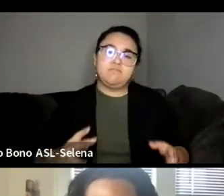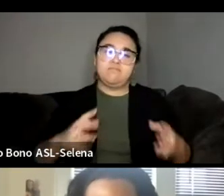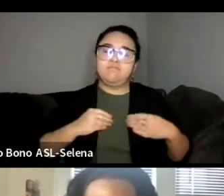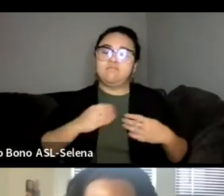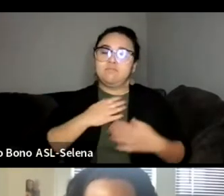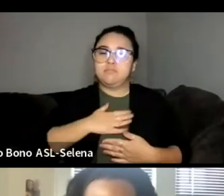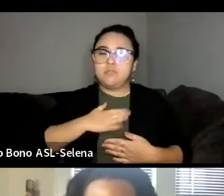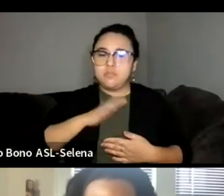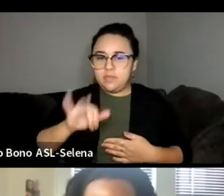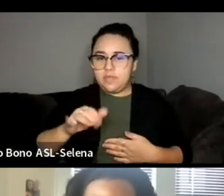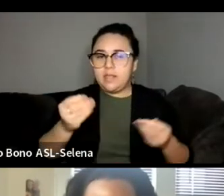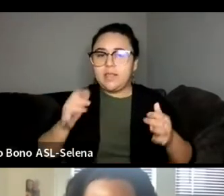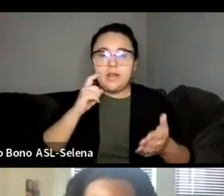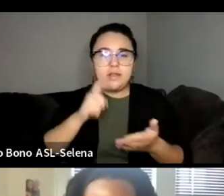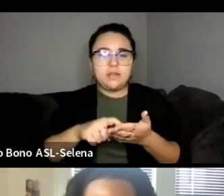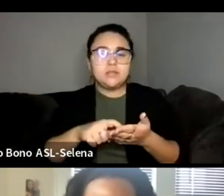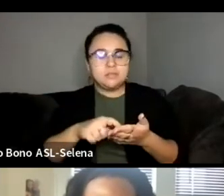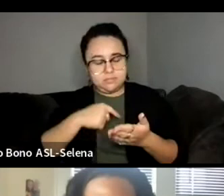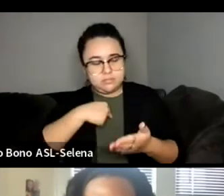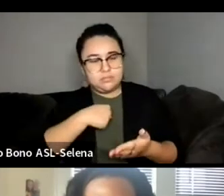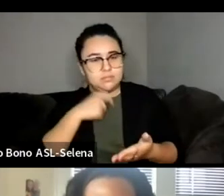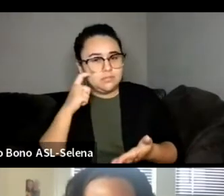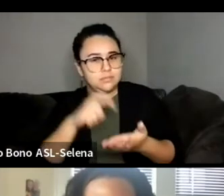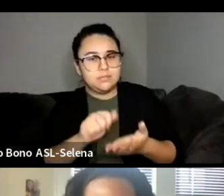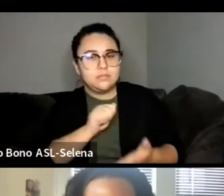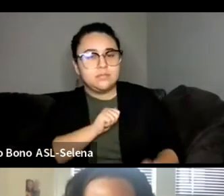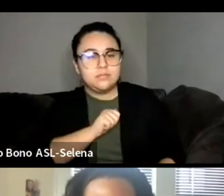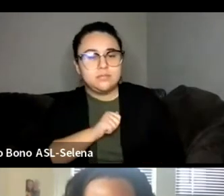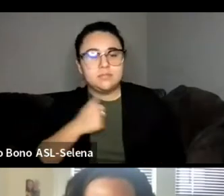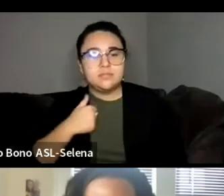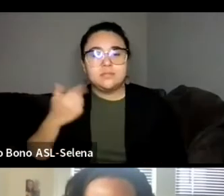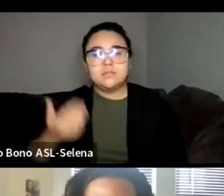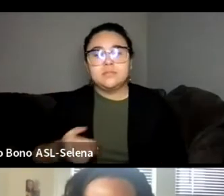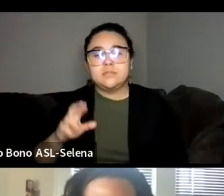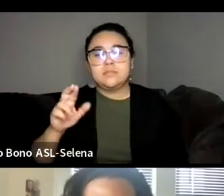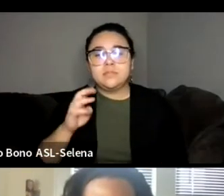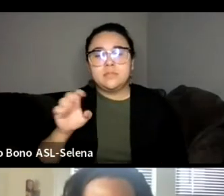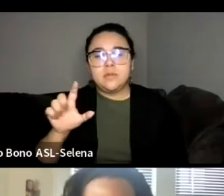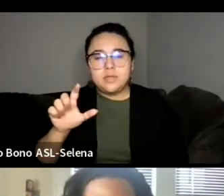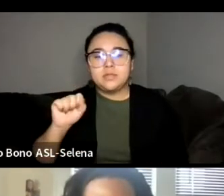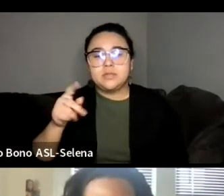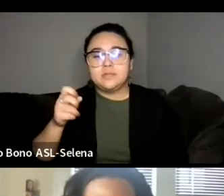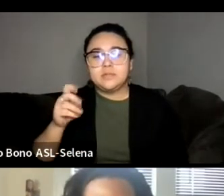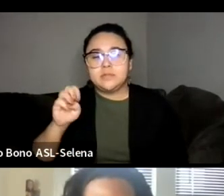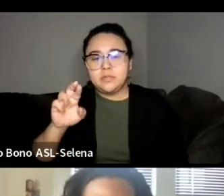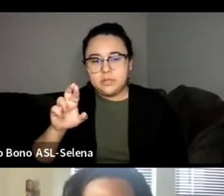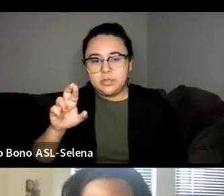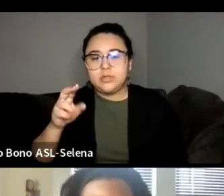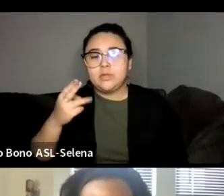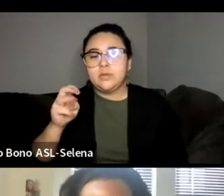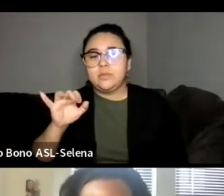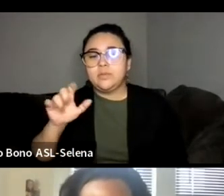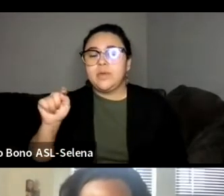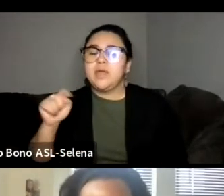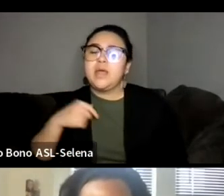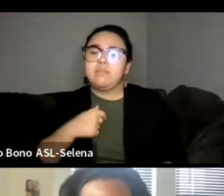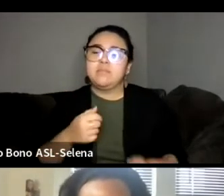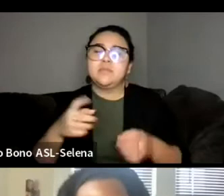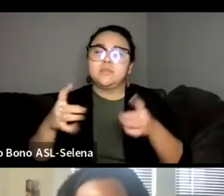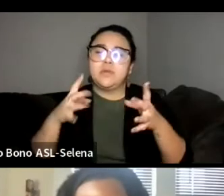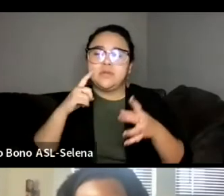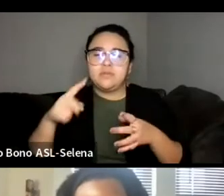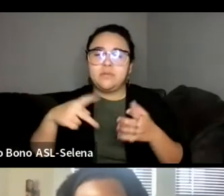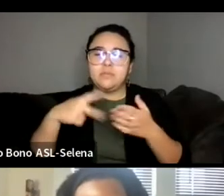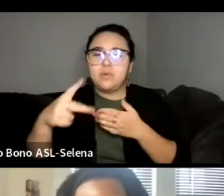and acknowledge it ourselves. My name is Rachel Spencer Hewitt, and I'm the Director of Programming and Resources at PAAL. And it's my